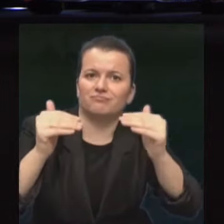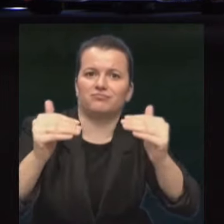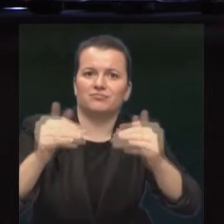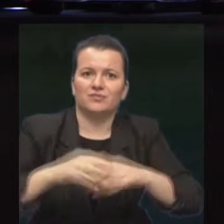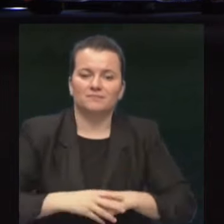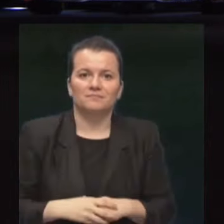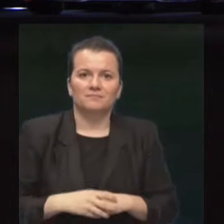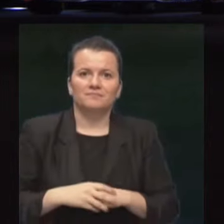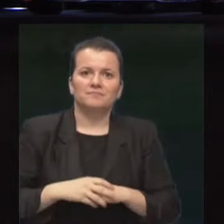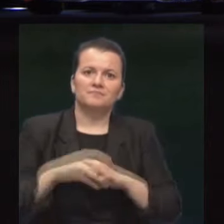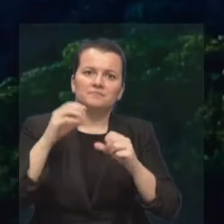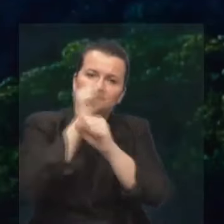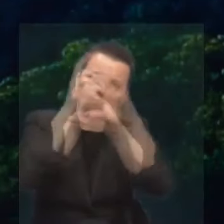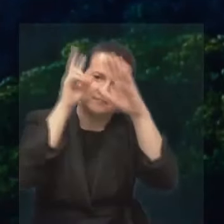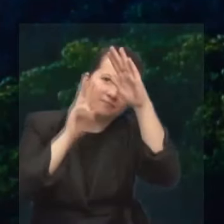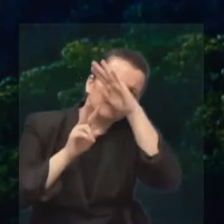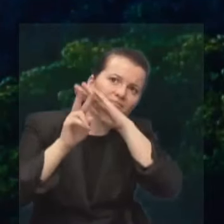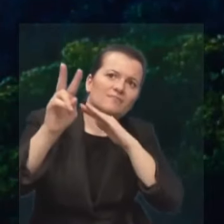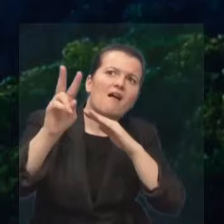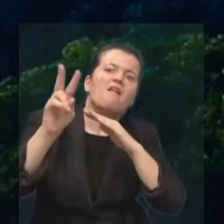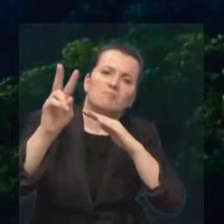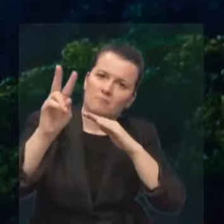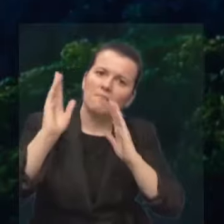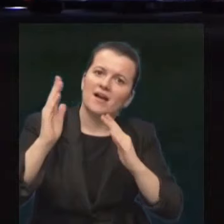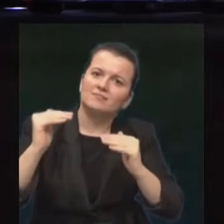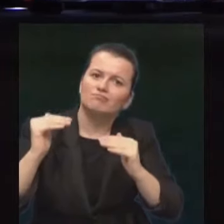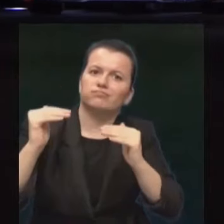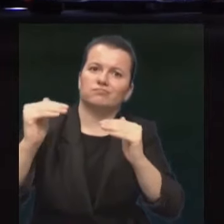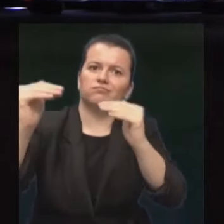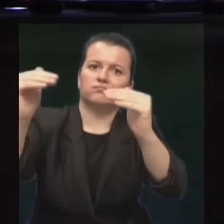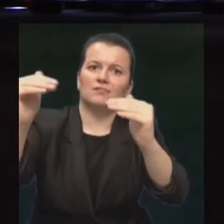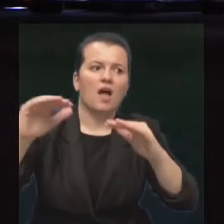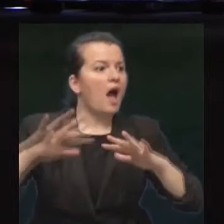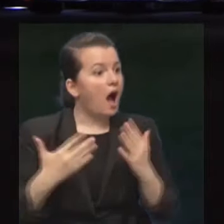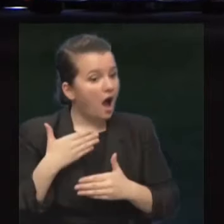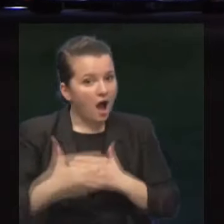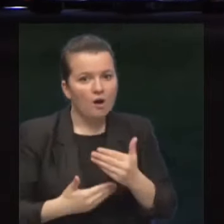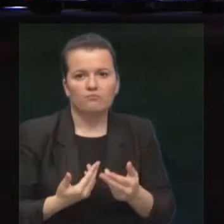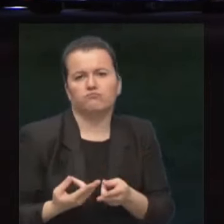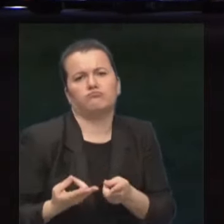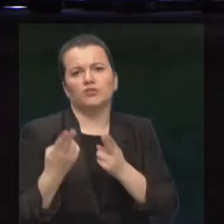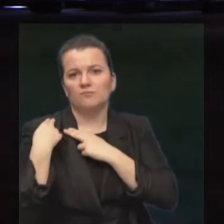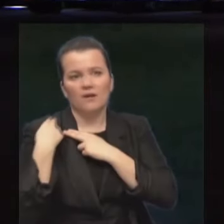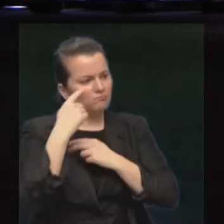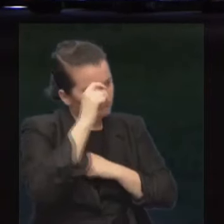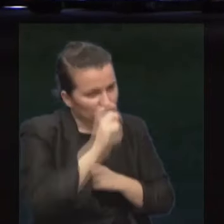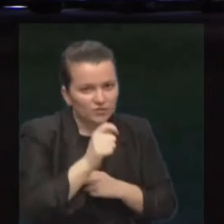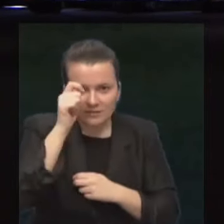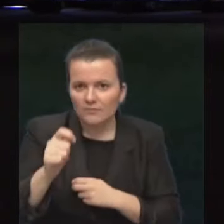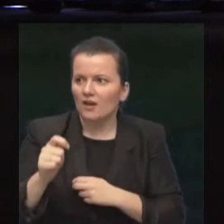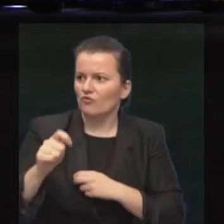perspectives, because we must always go further while remaining responsible and being respectful of everyone.